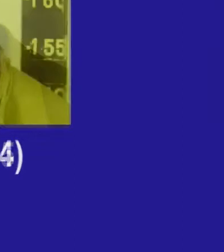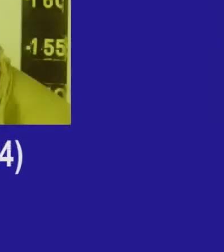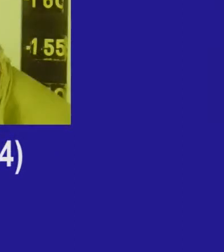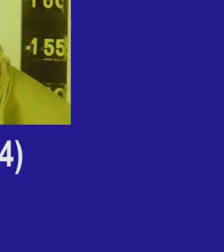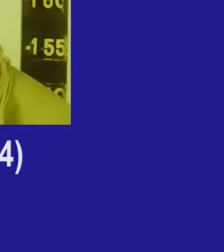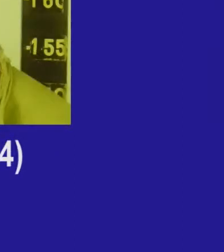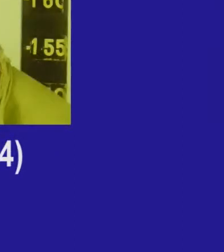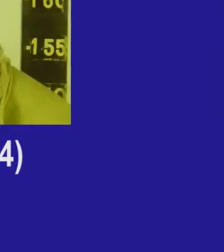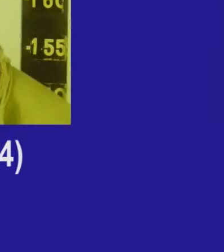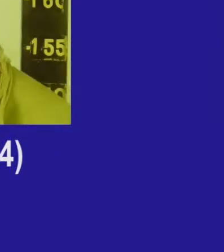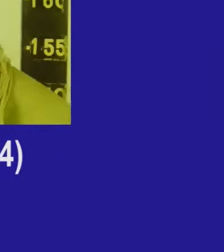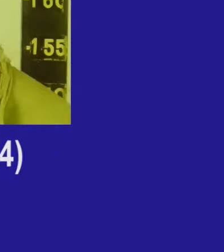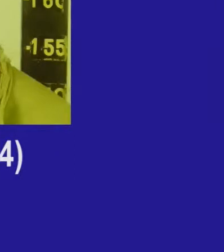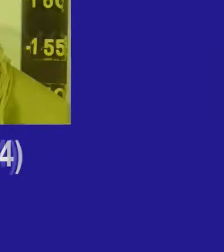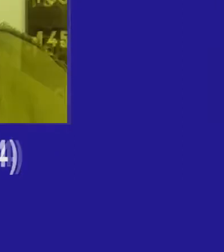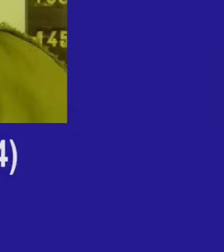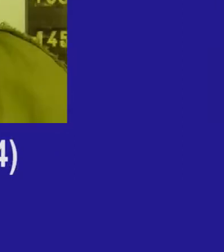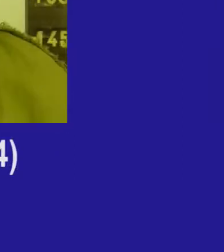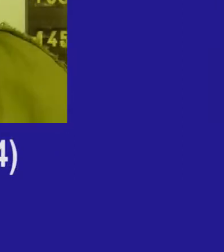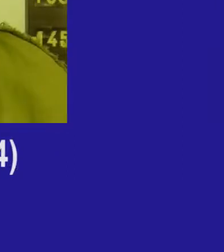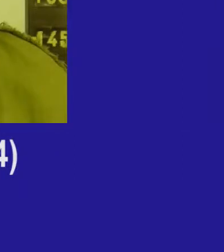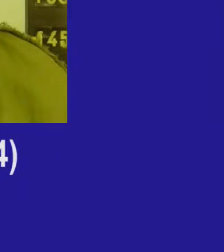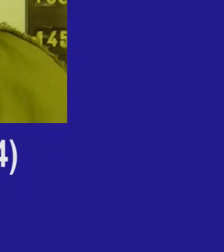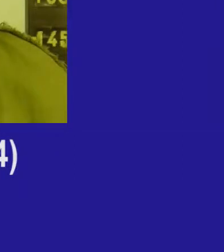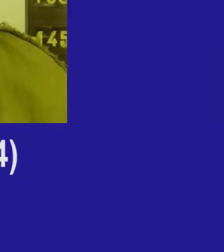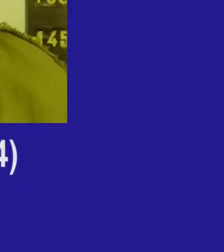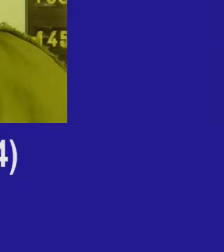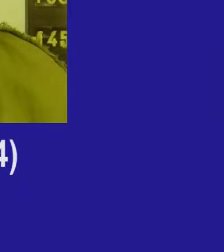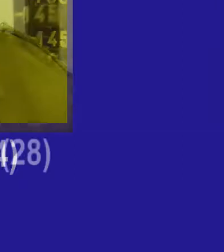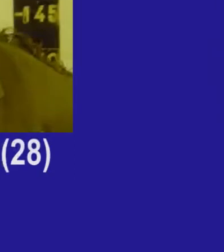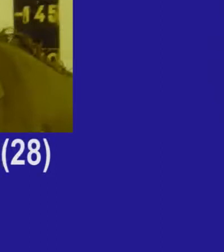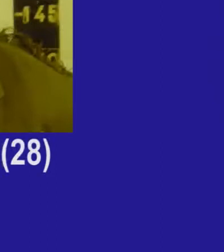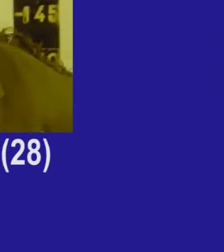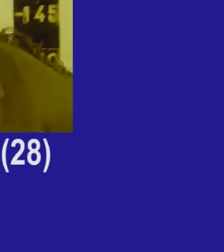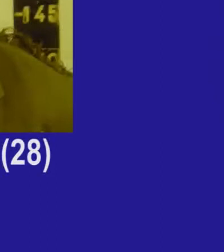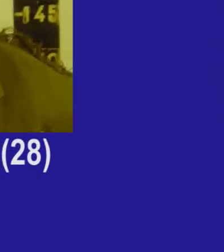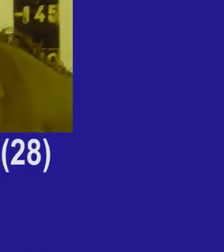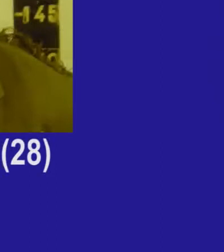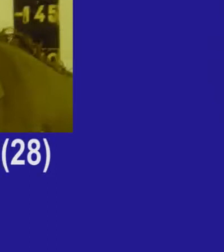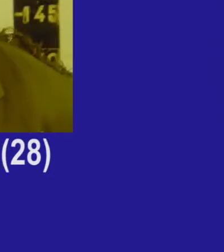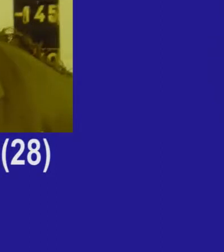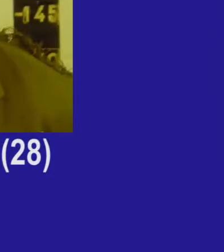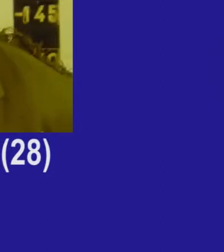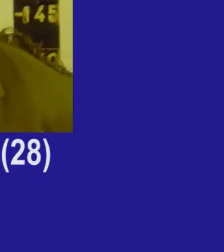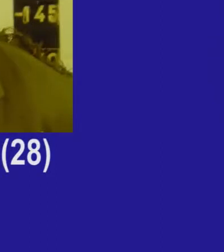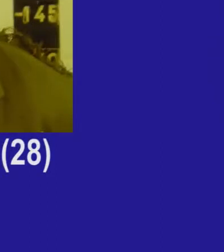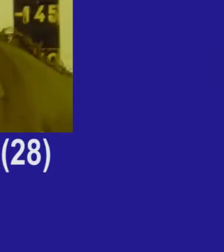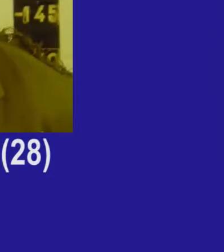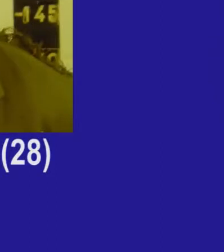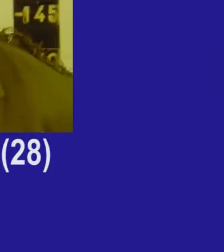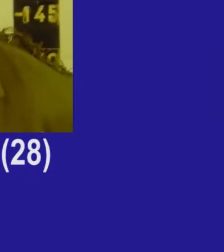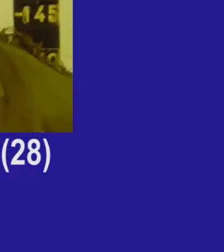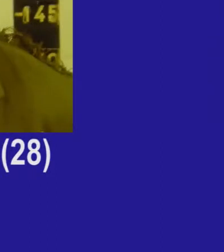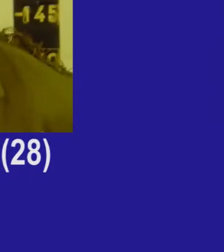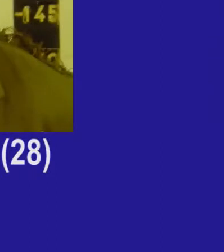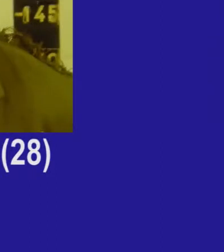35, Vunzai Manyika, aged 24, Tapiwa Chiwetu, aged 34, and Wilbert Makwembere, aged 28. They